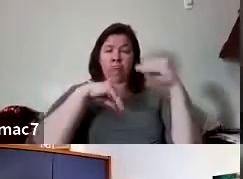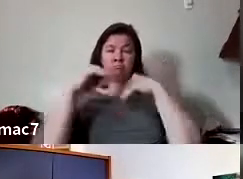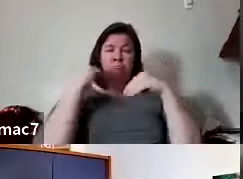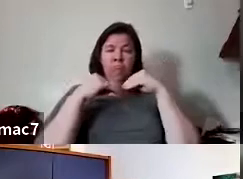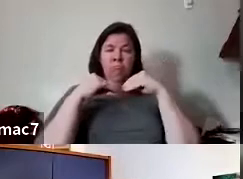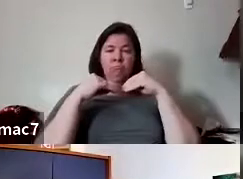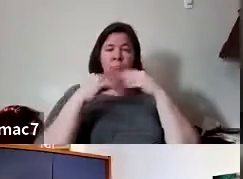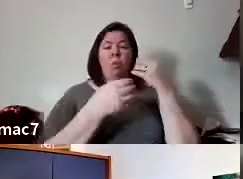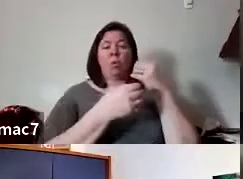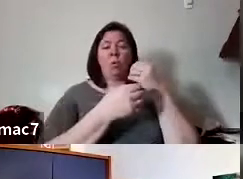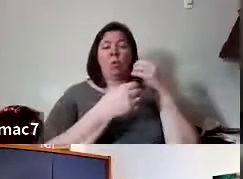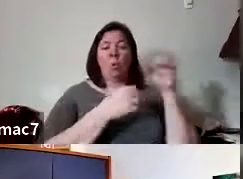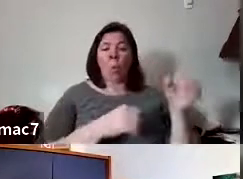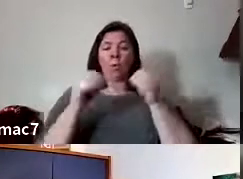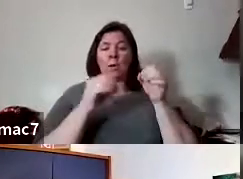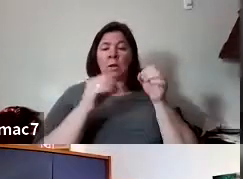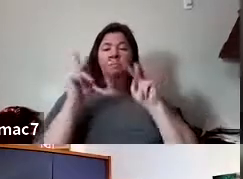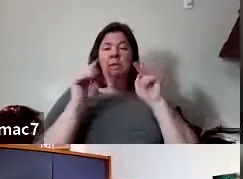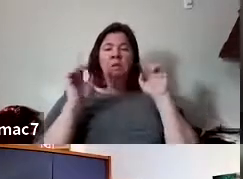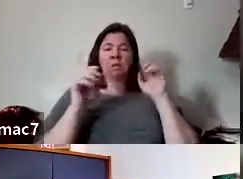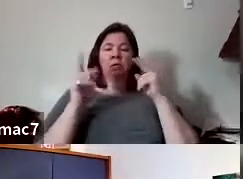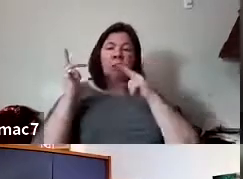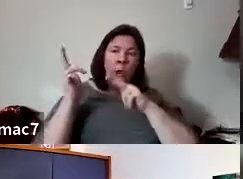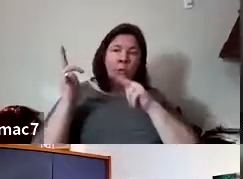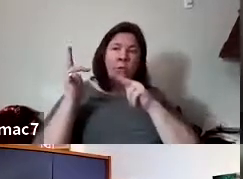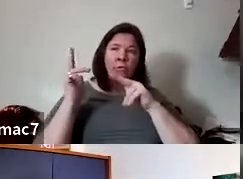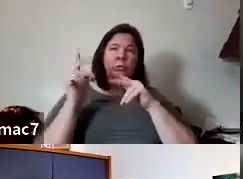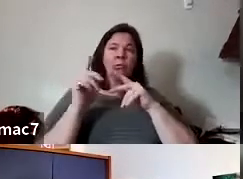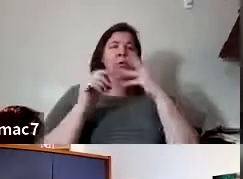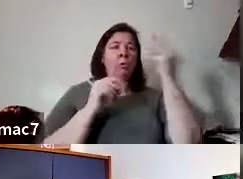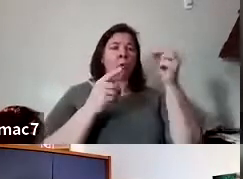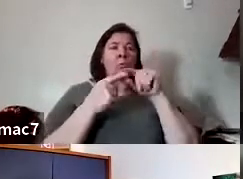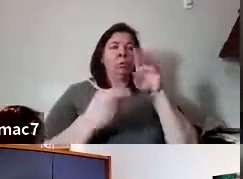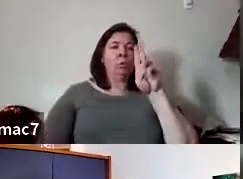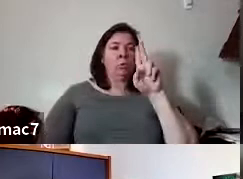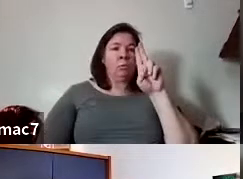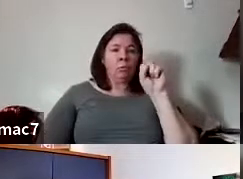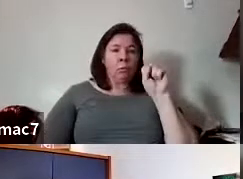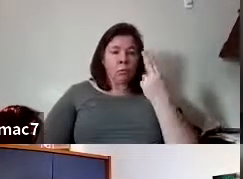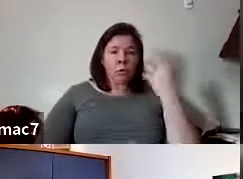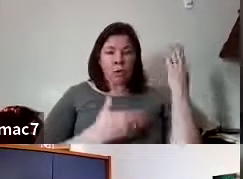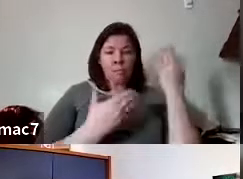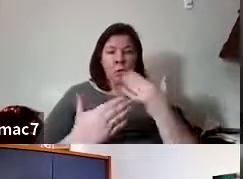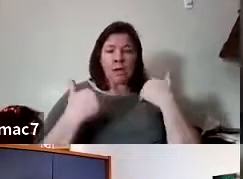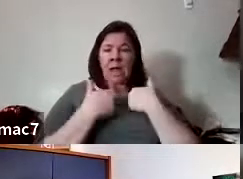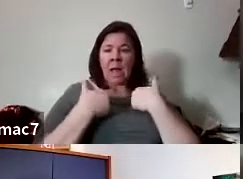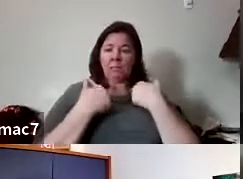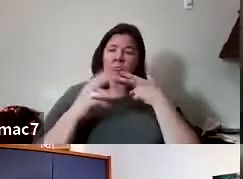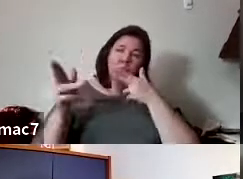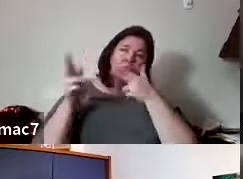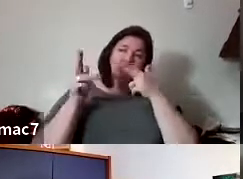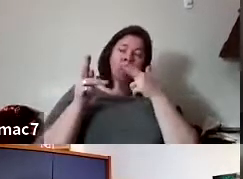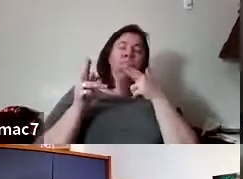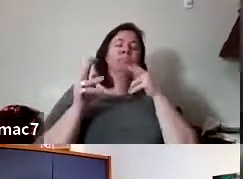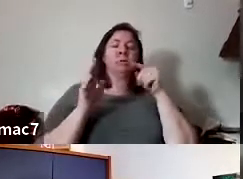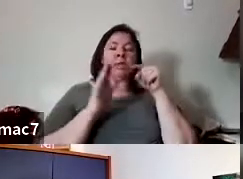organized, you have people who are hunters, they go to the bush and they bring the animals, whatever they can